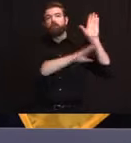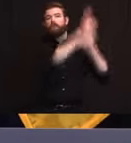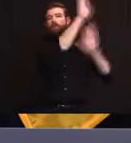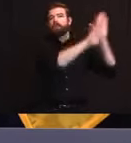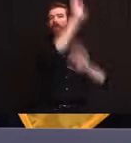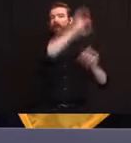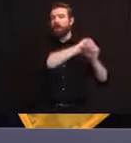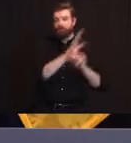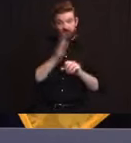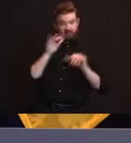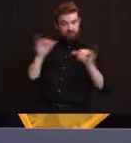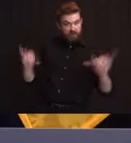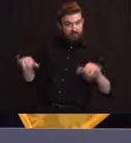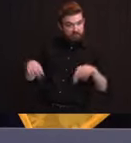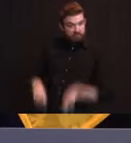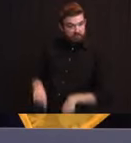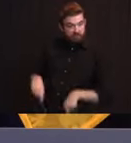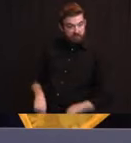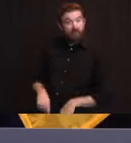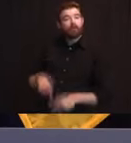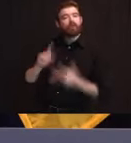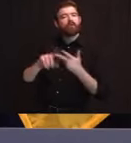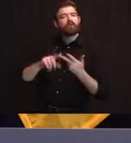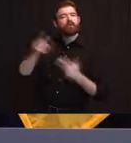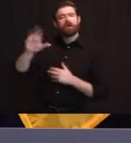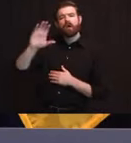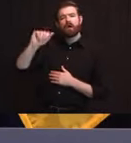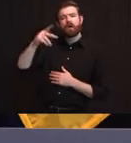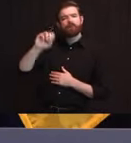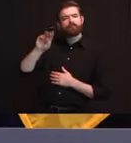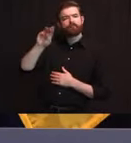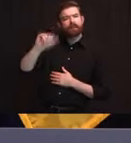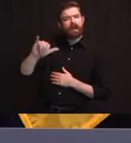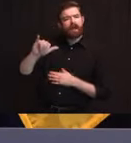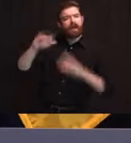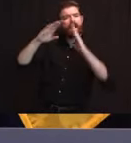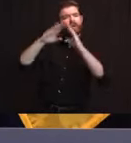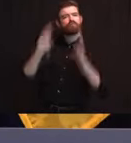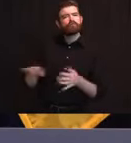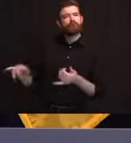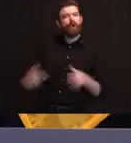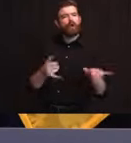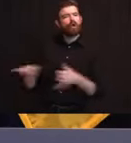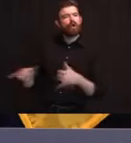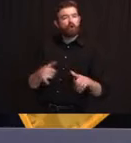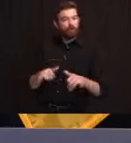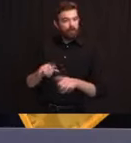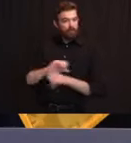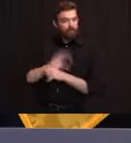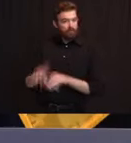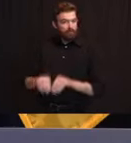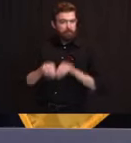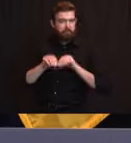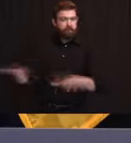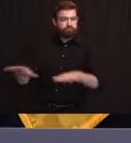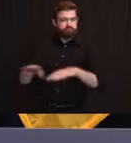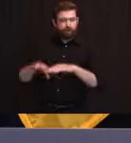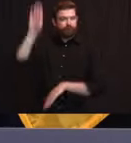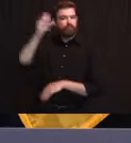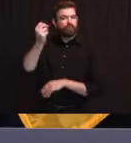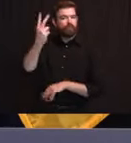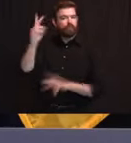know about the Cape May house parties that have now infected more than a dozen people? If you had a say in whether the corrections officer